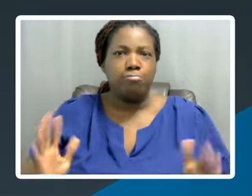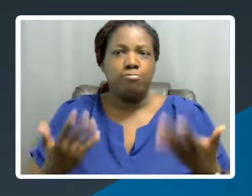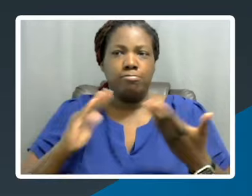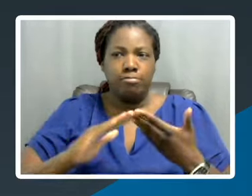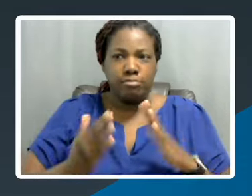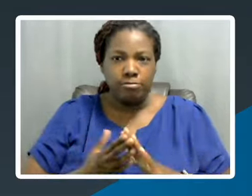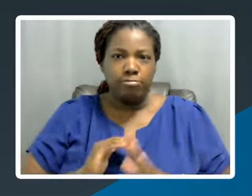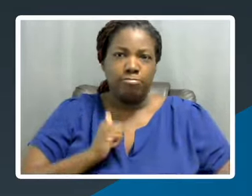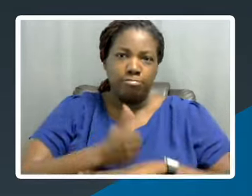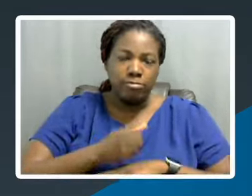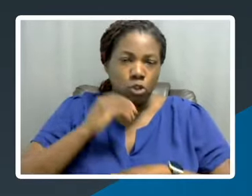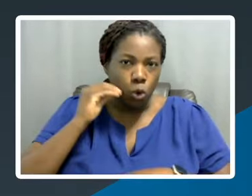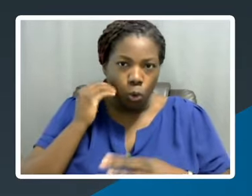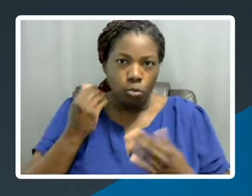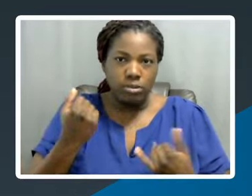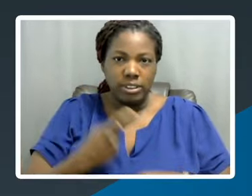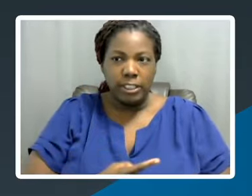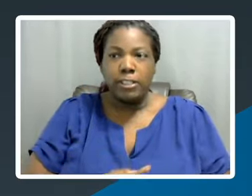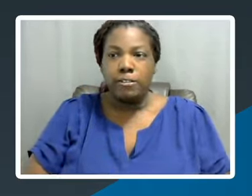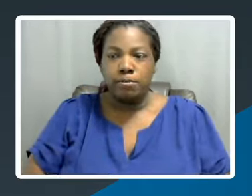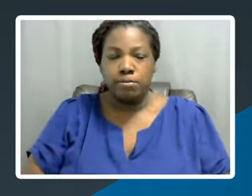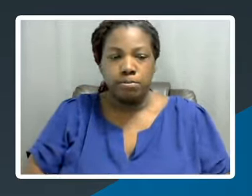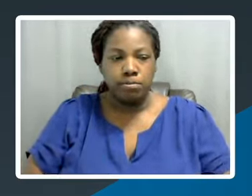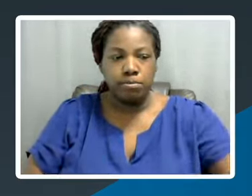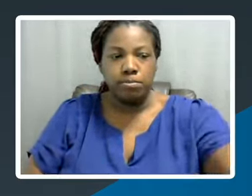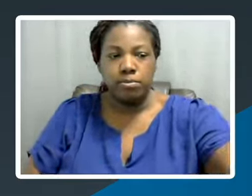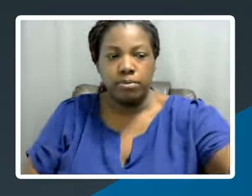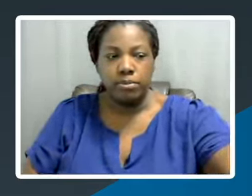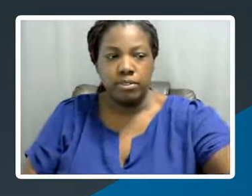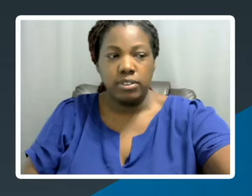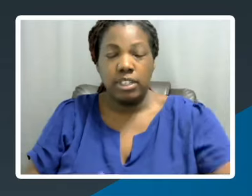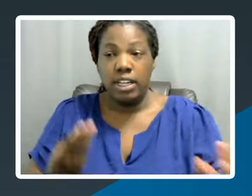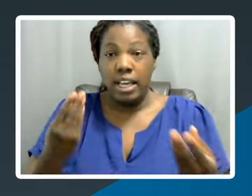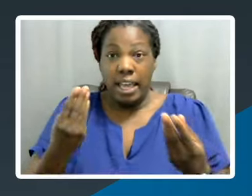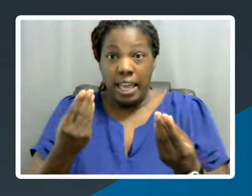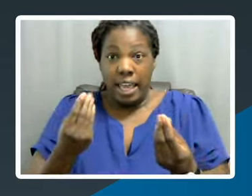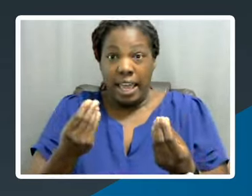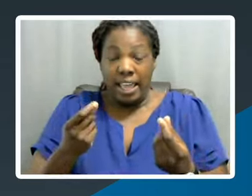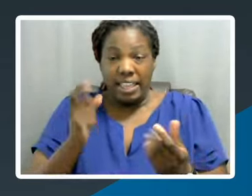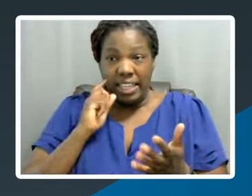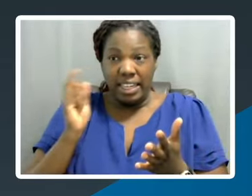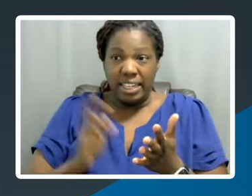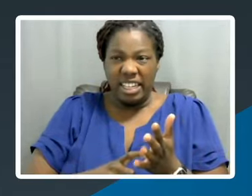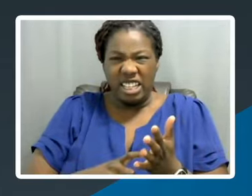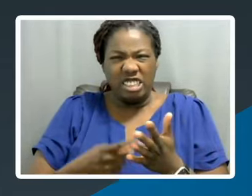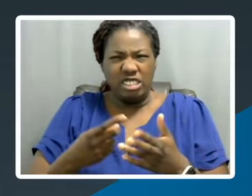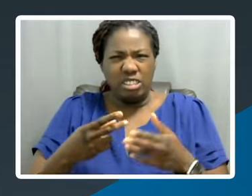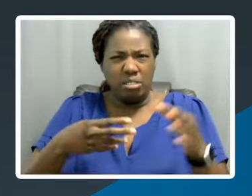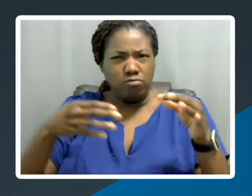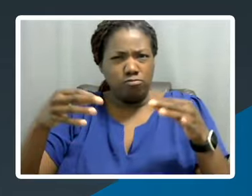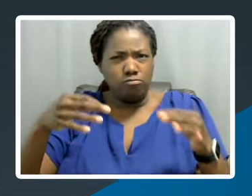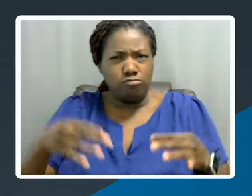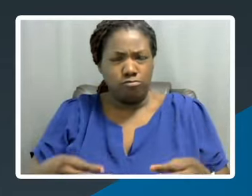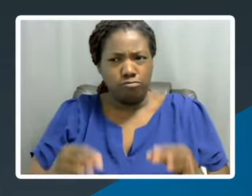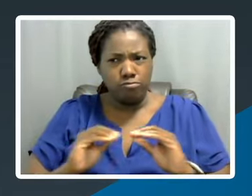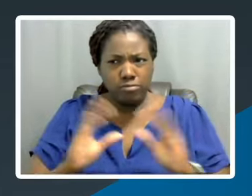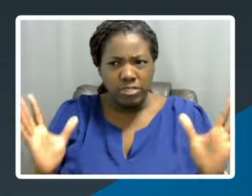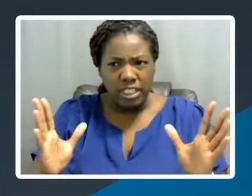today. A land acknowledgement, just as a little explanation, is a traditional